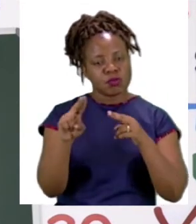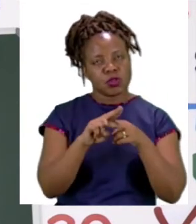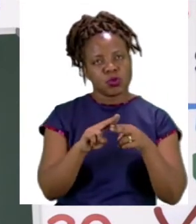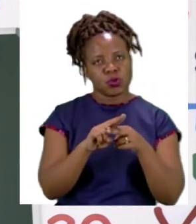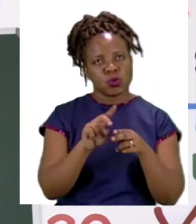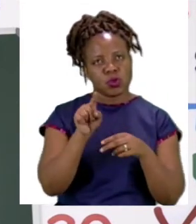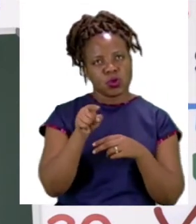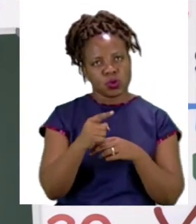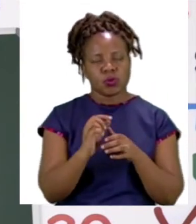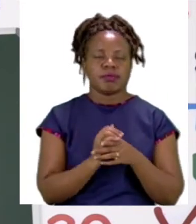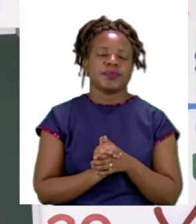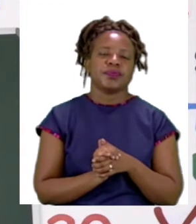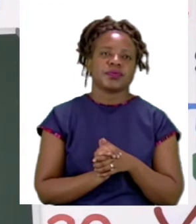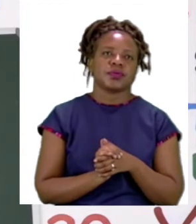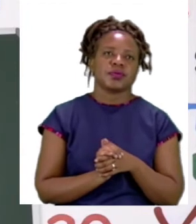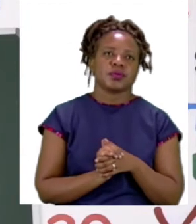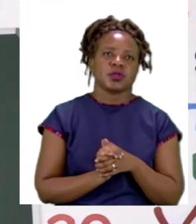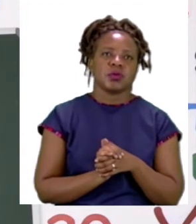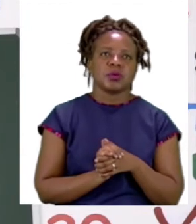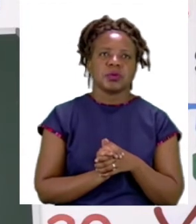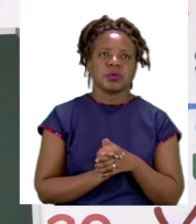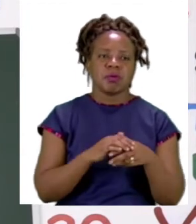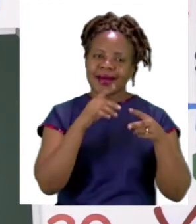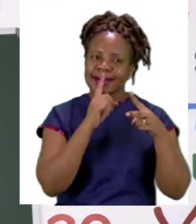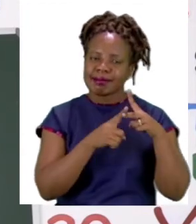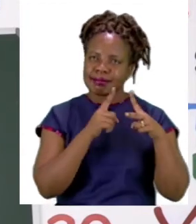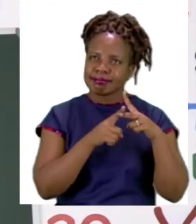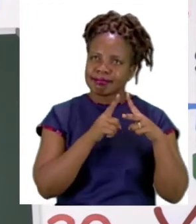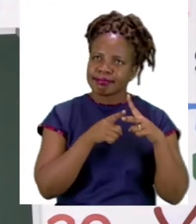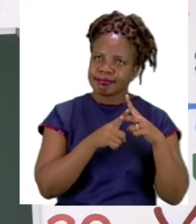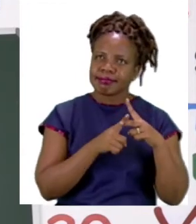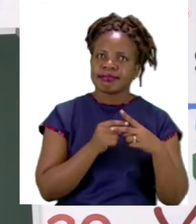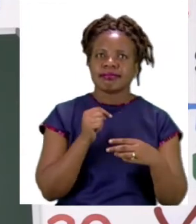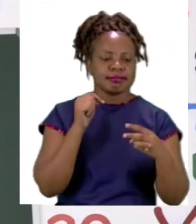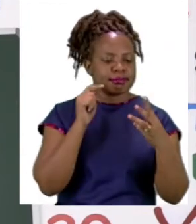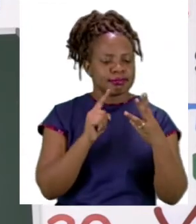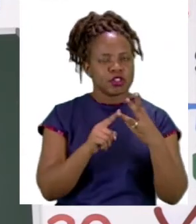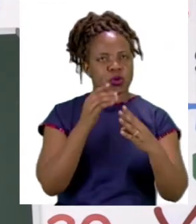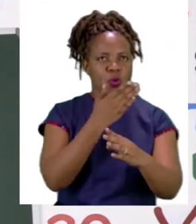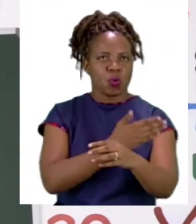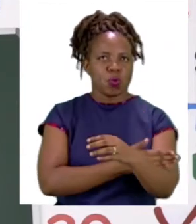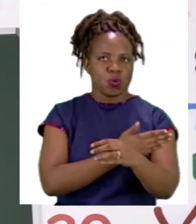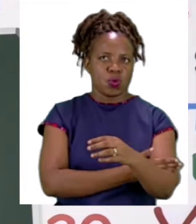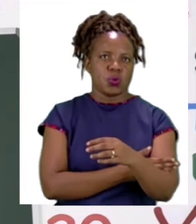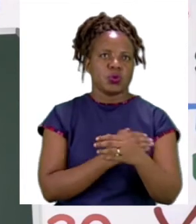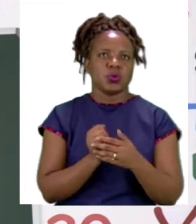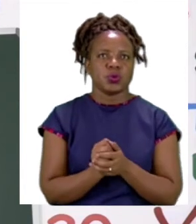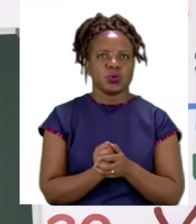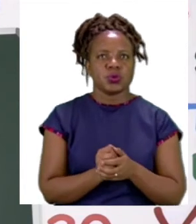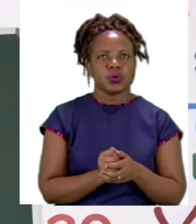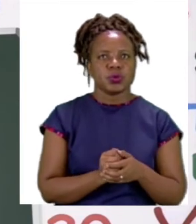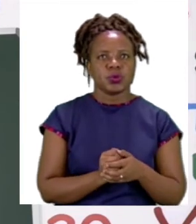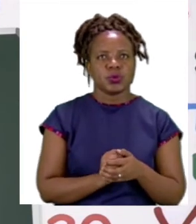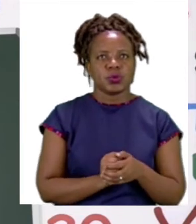also want to say glass and wood. Now I have three things that the